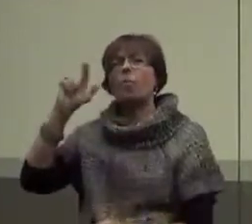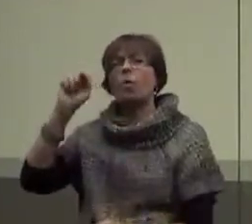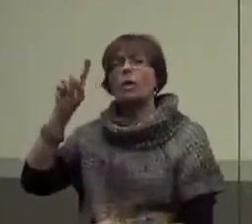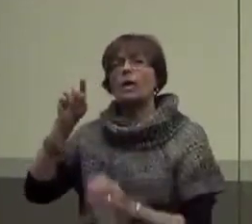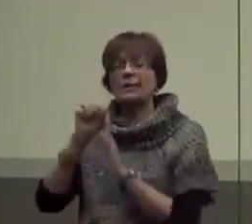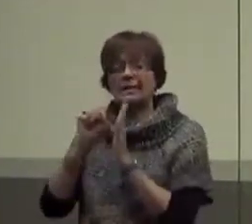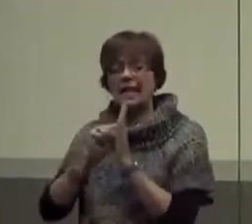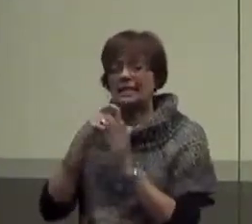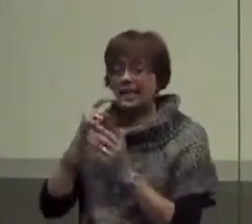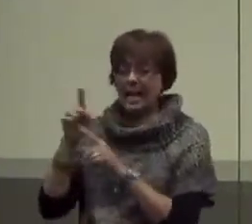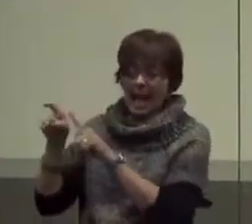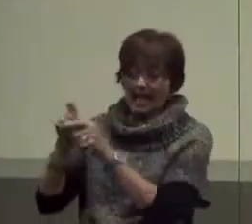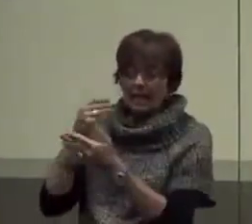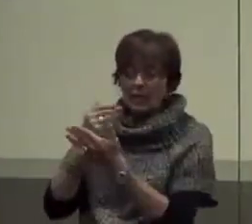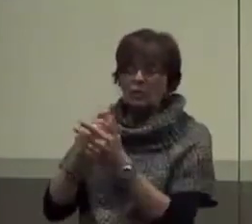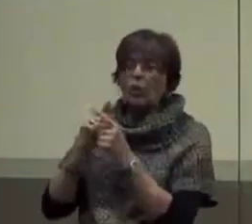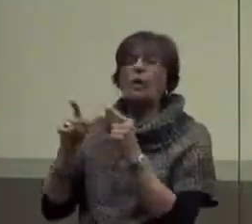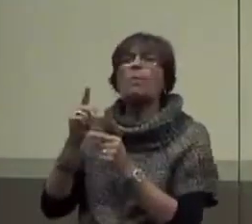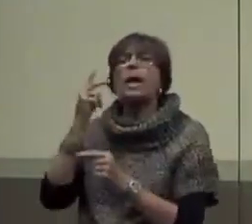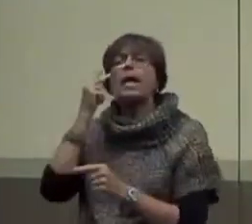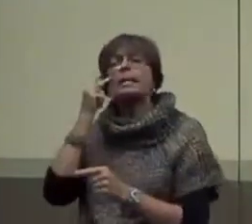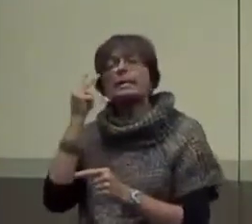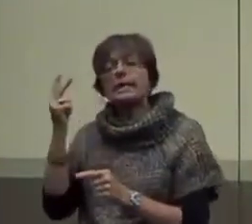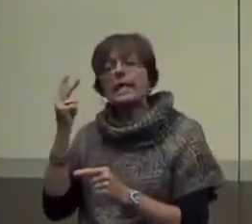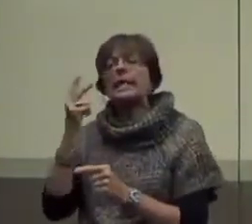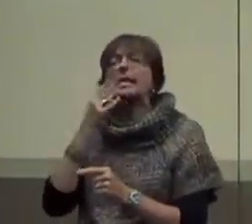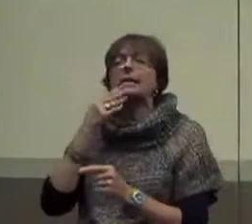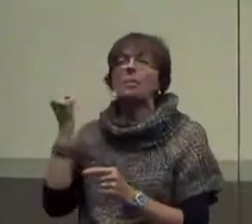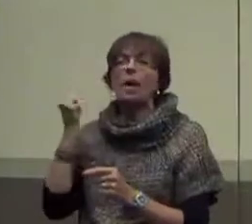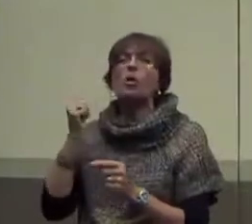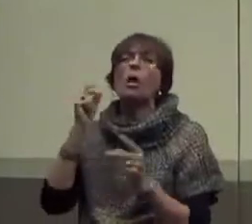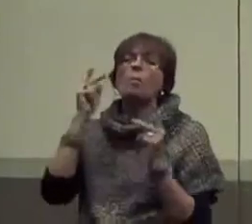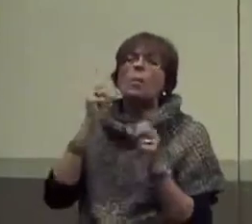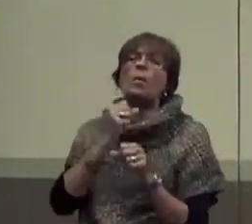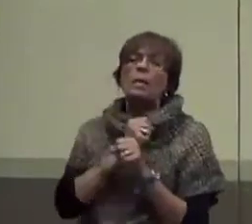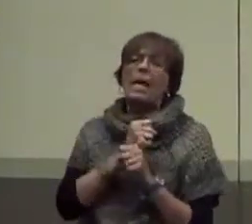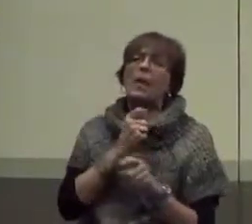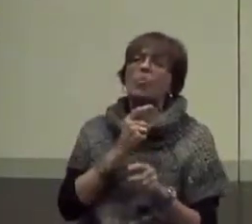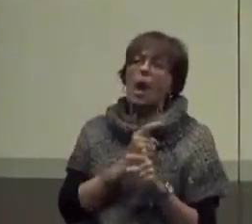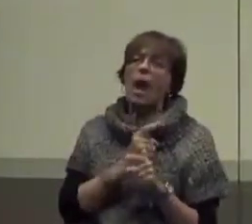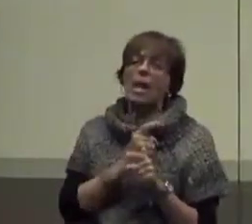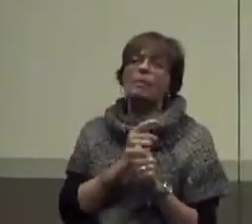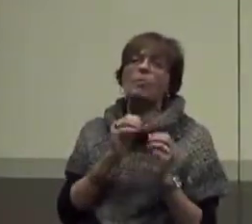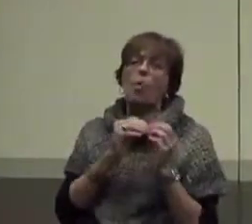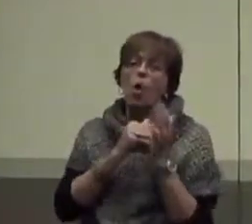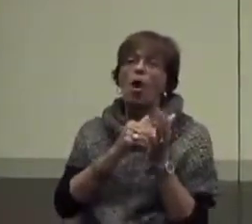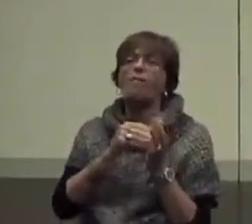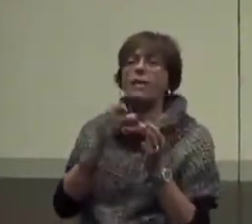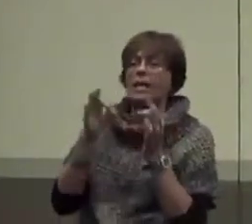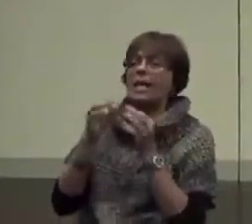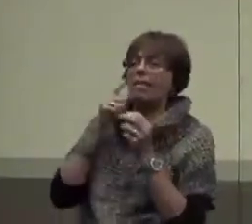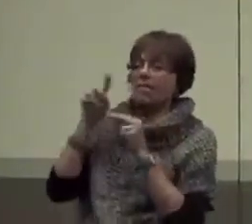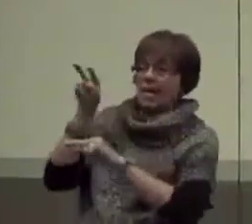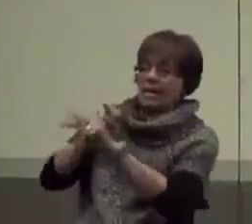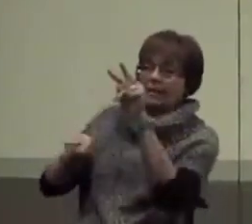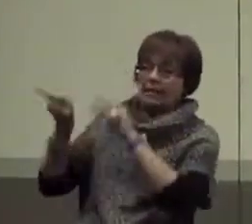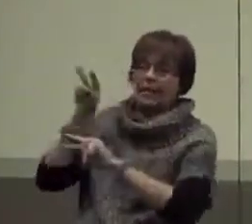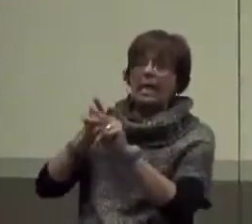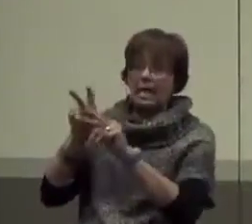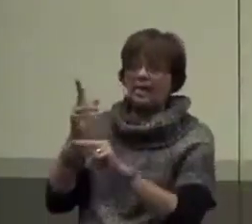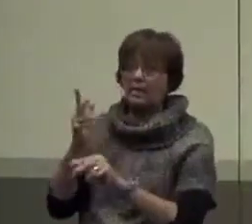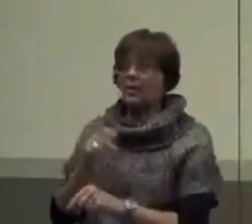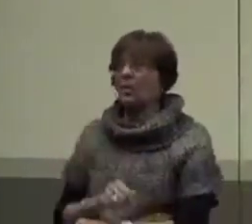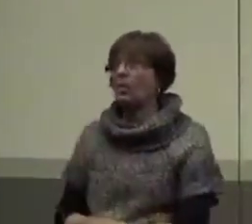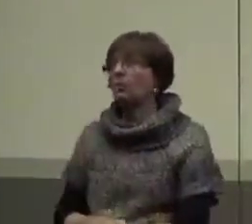asking is good, but seeing is even better. And people get it right more times than not if they see, right? She'll probably be bored by that part. But